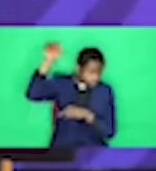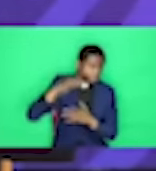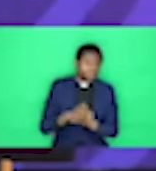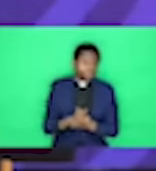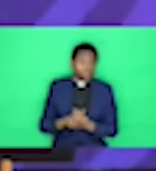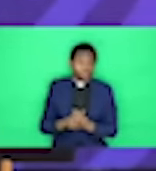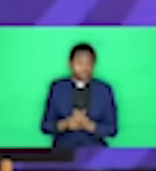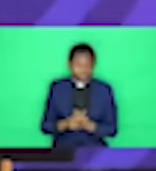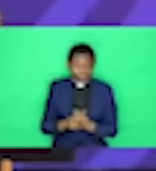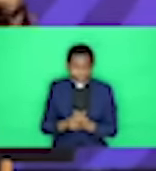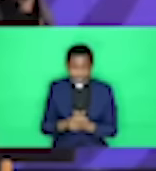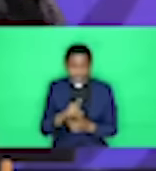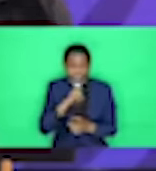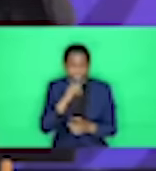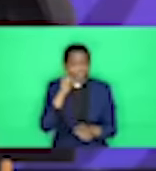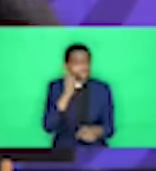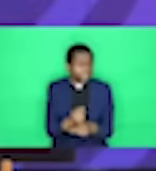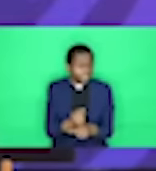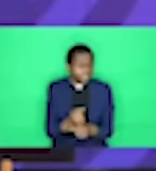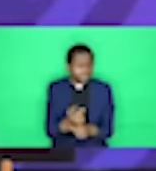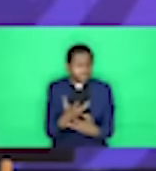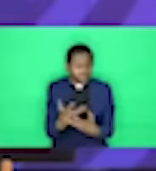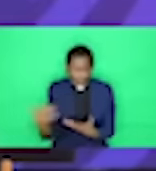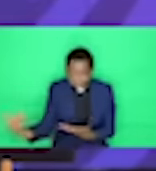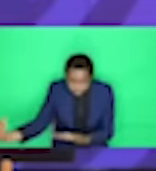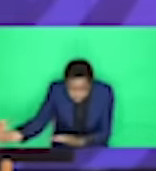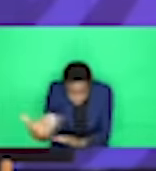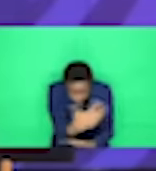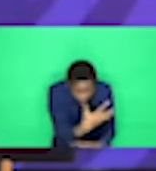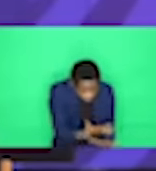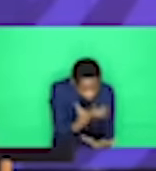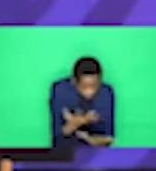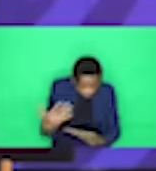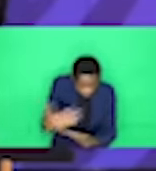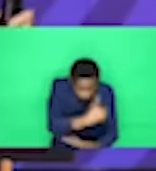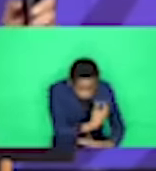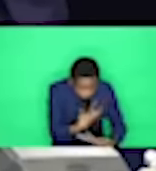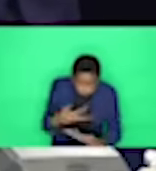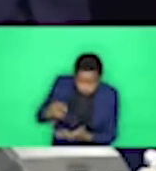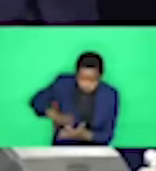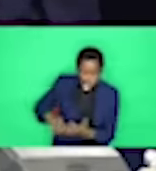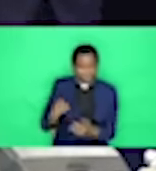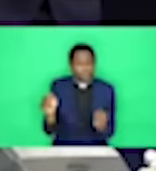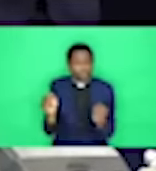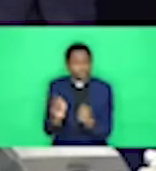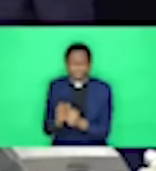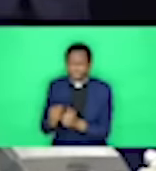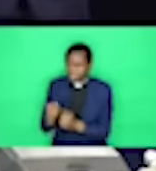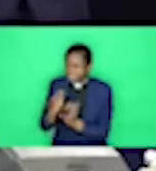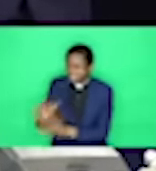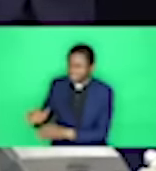were never interested in amassing wealth at the expense of the nation and the next